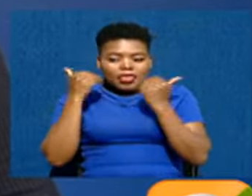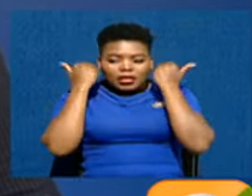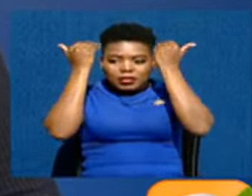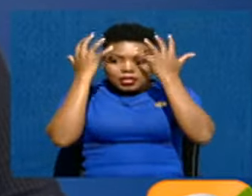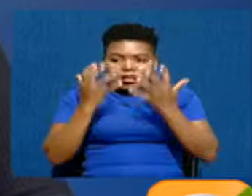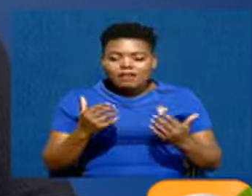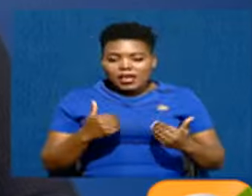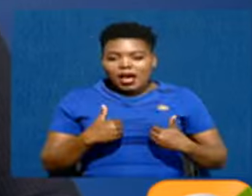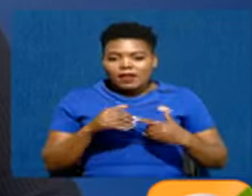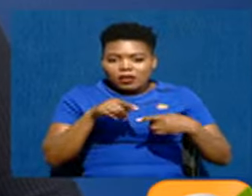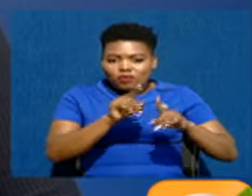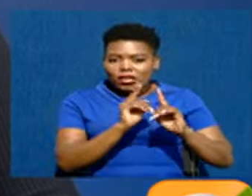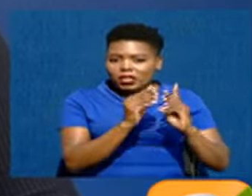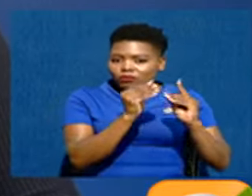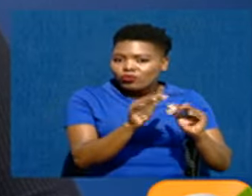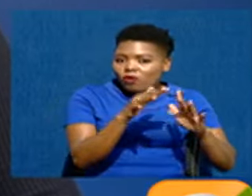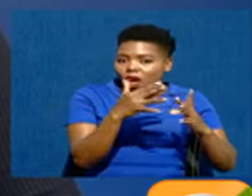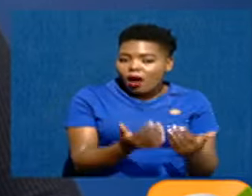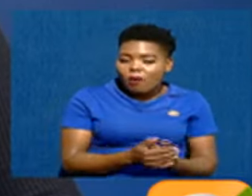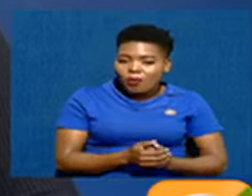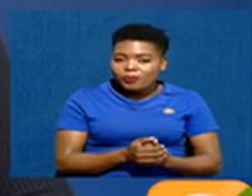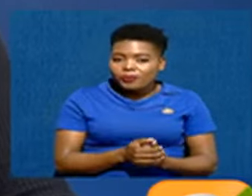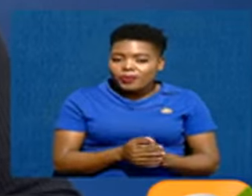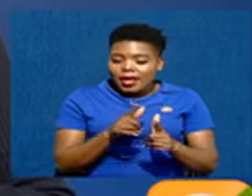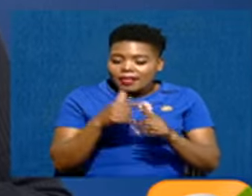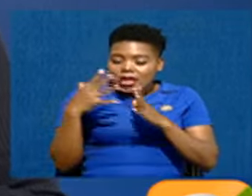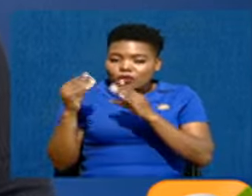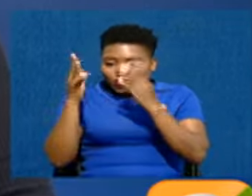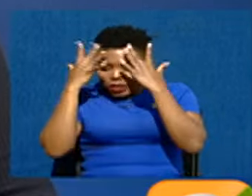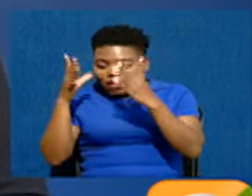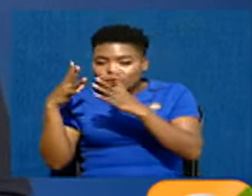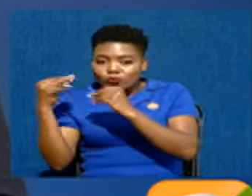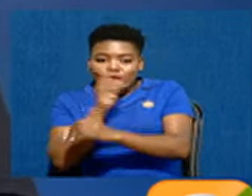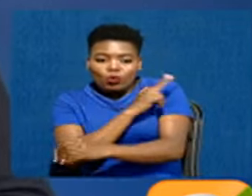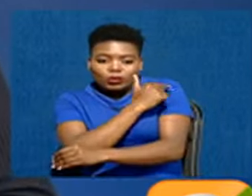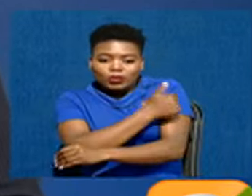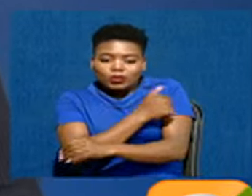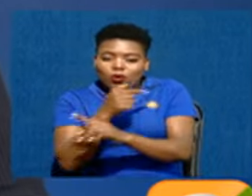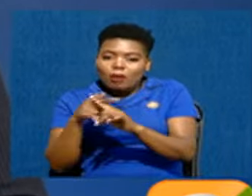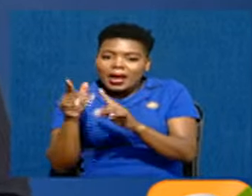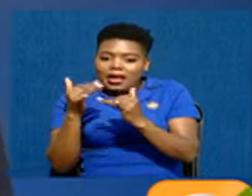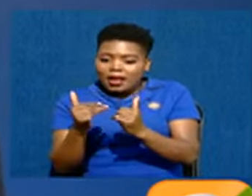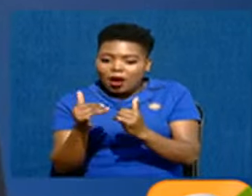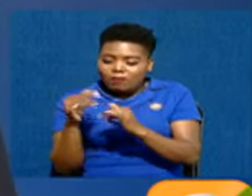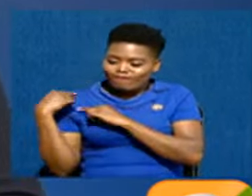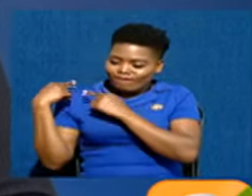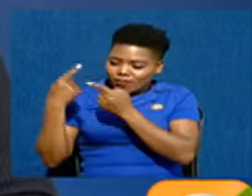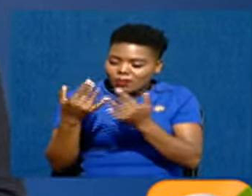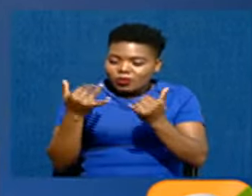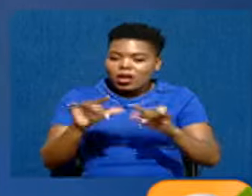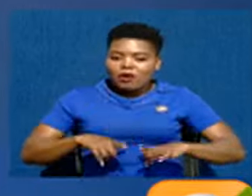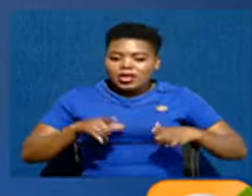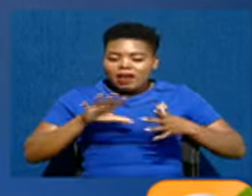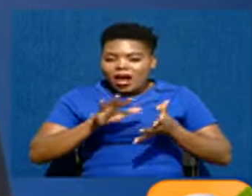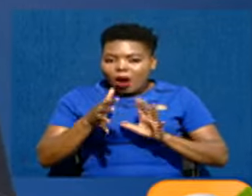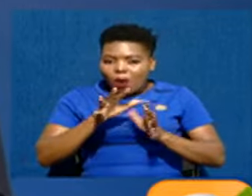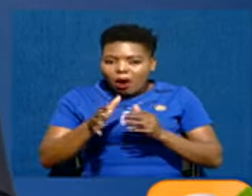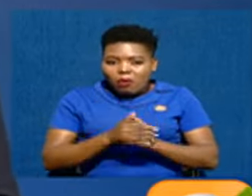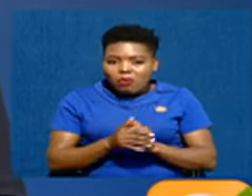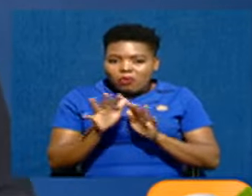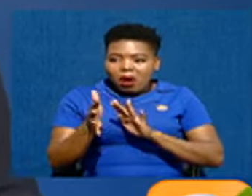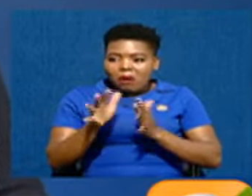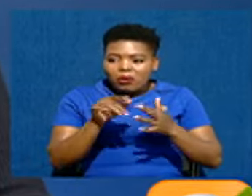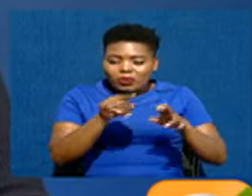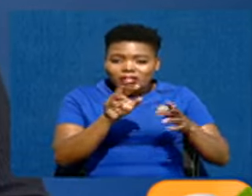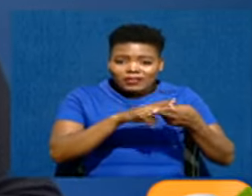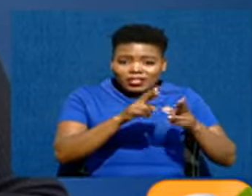you sought intervention and were put on medication. Sure. How has life been? Are things working now? Are relationships working? Are you able to work? Are you